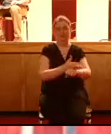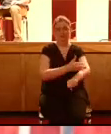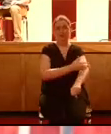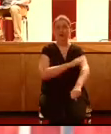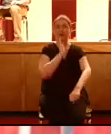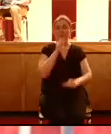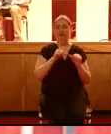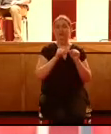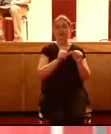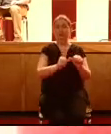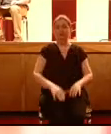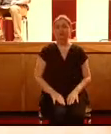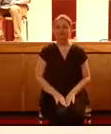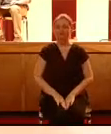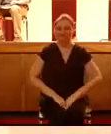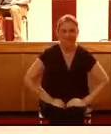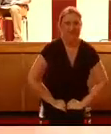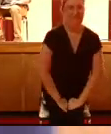so.